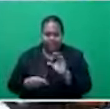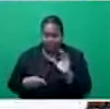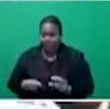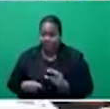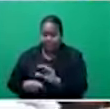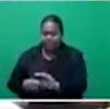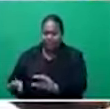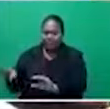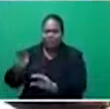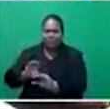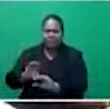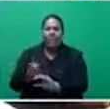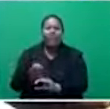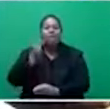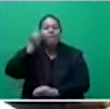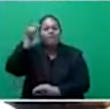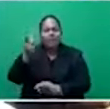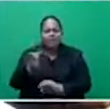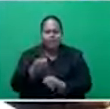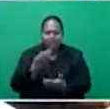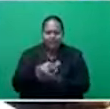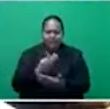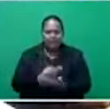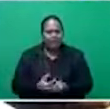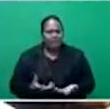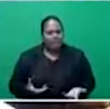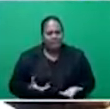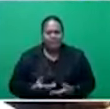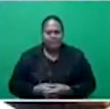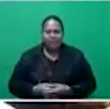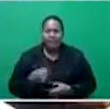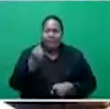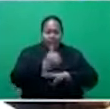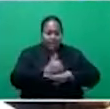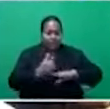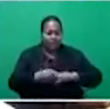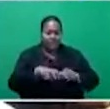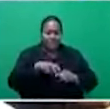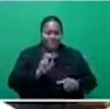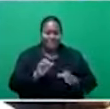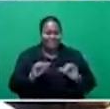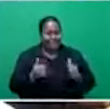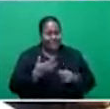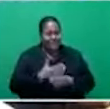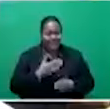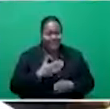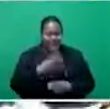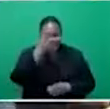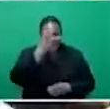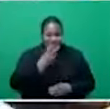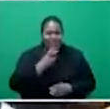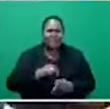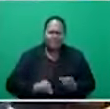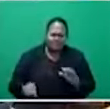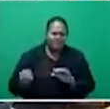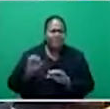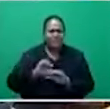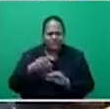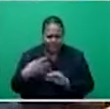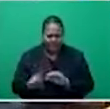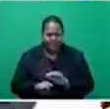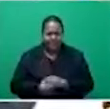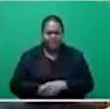Aftercare fund. Mr. Speaker, sir, government pensioners. All of these people. Then 10% subsidy, sir, on